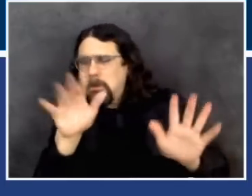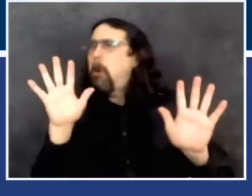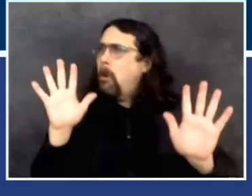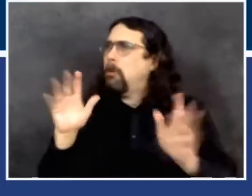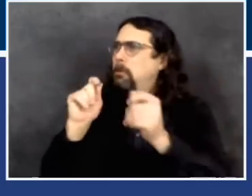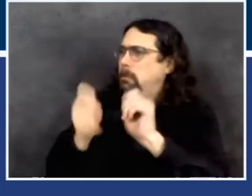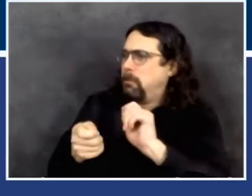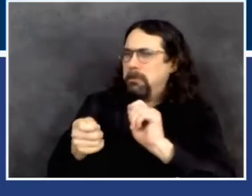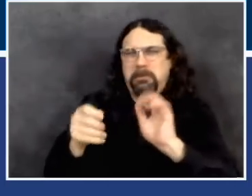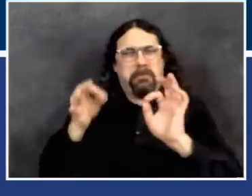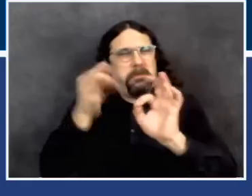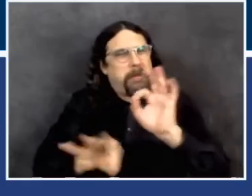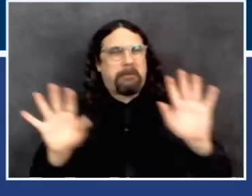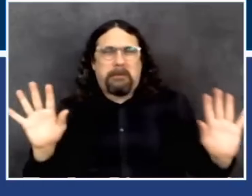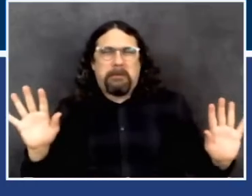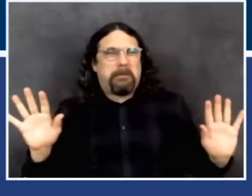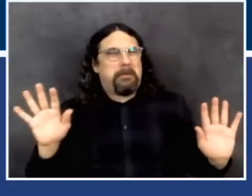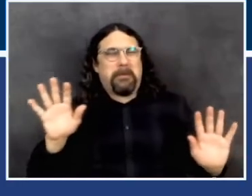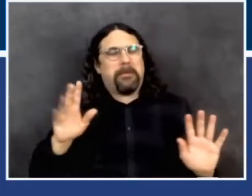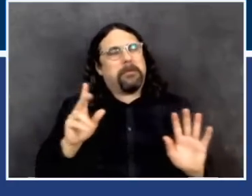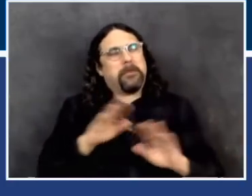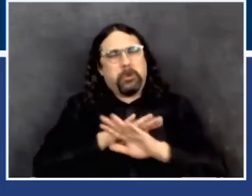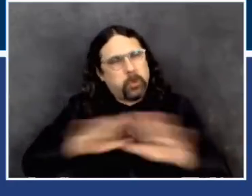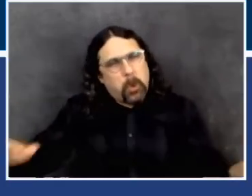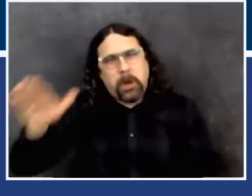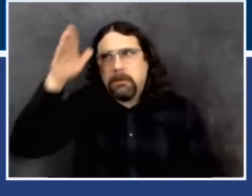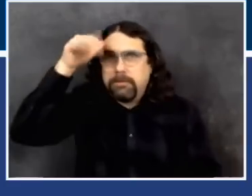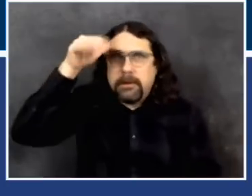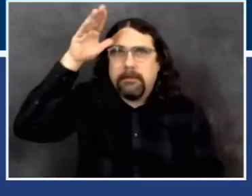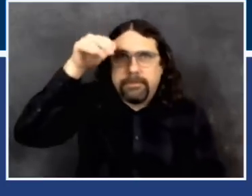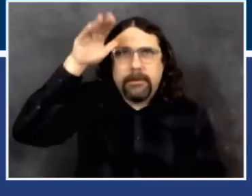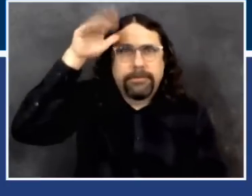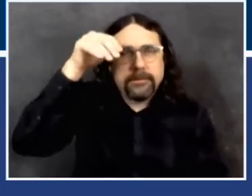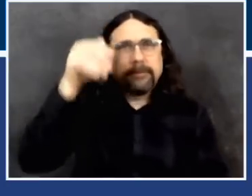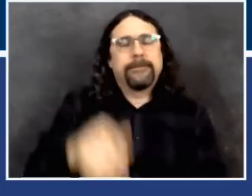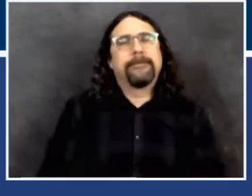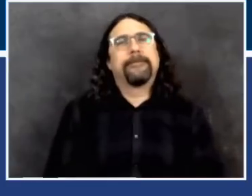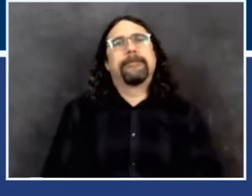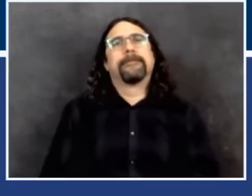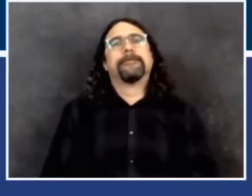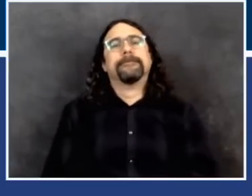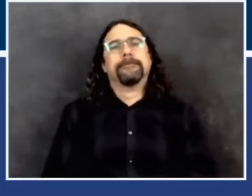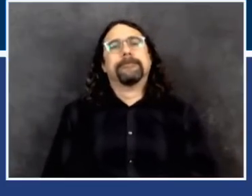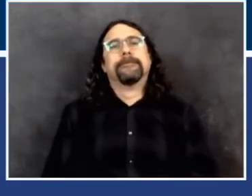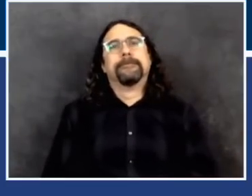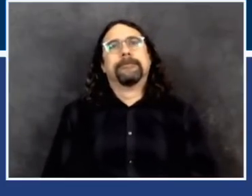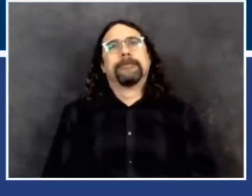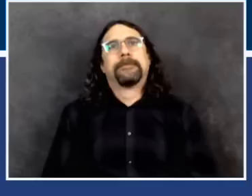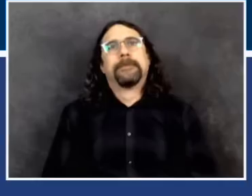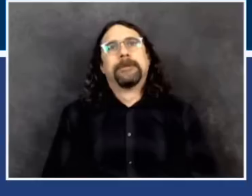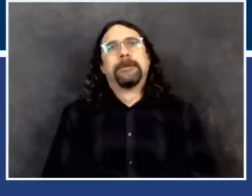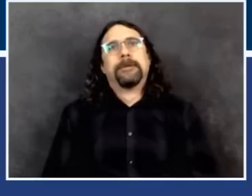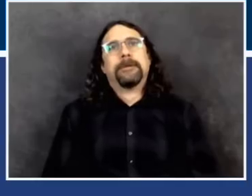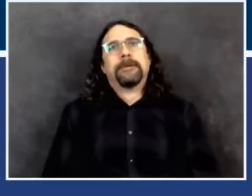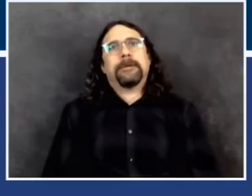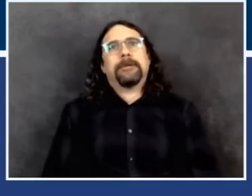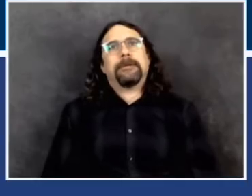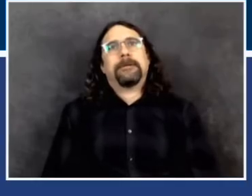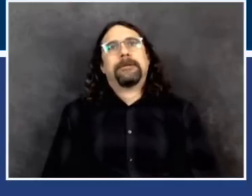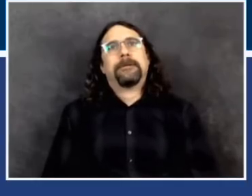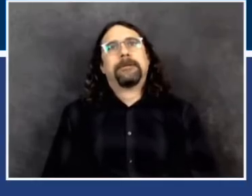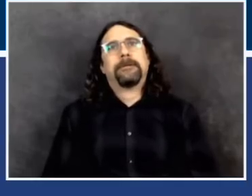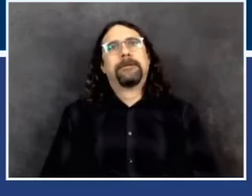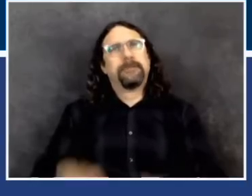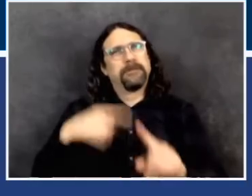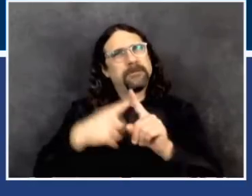And remember, I'm going to be clear about this, I need, everyday New Yorkers, I need all of you, if you see violations of